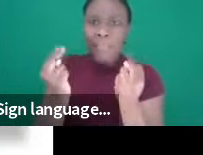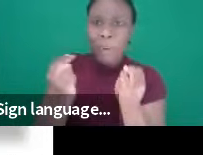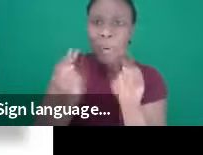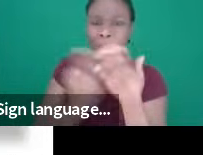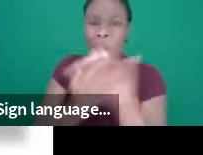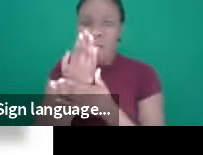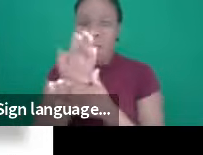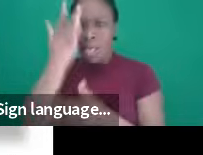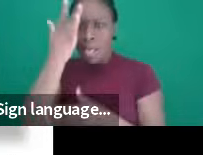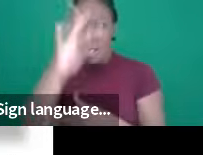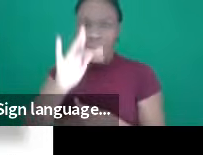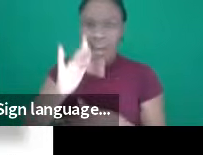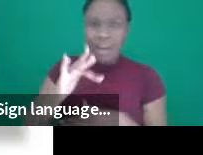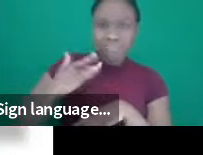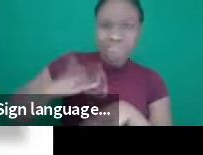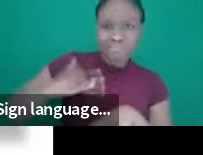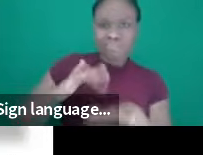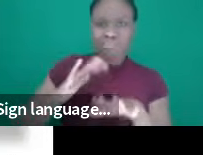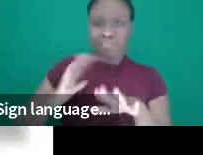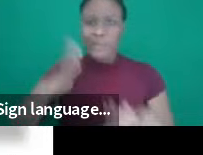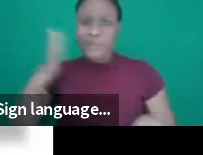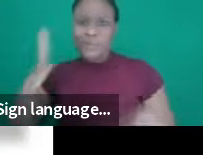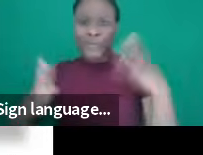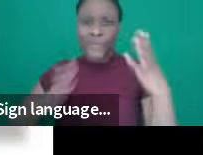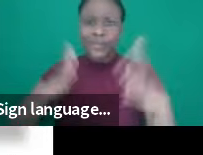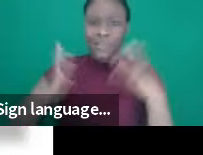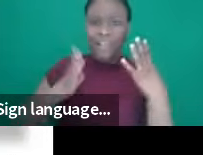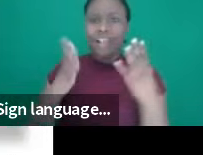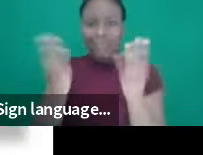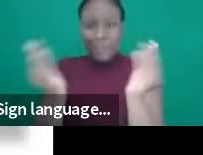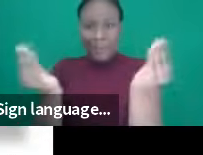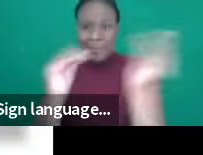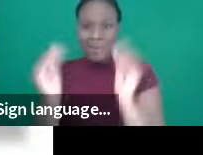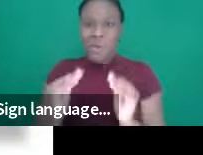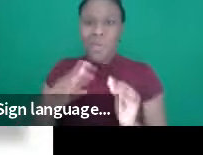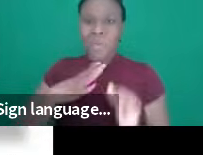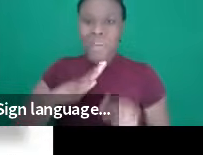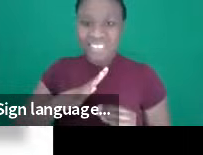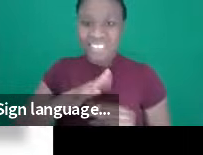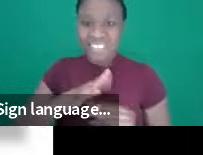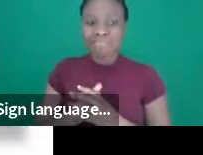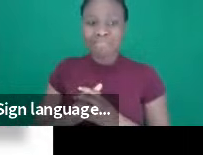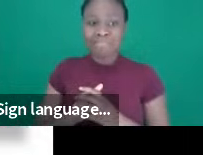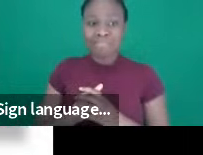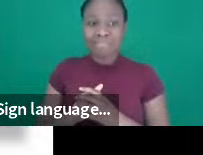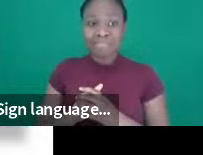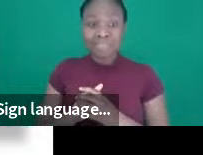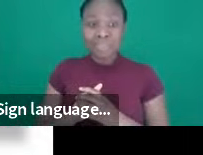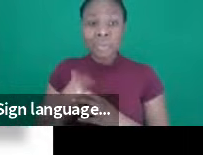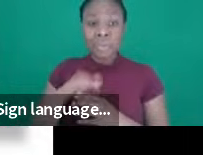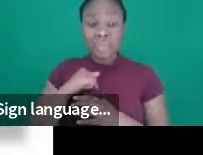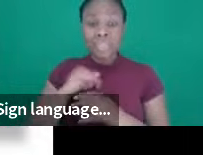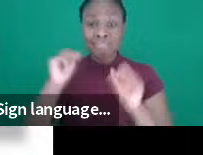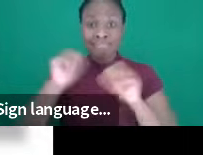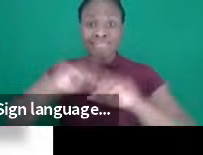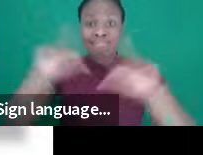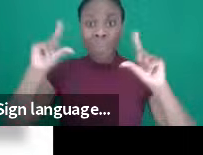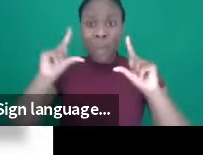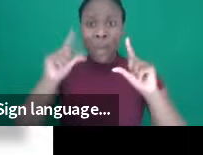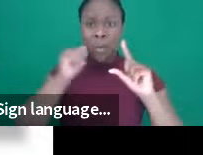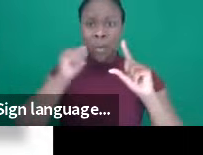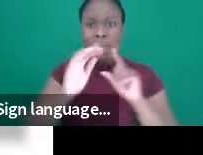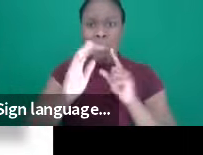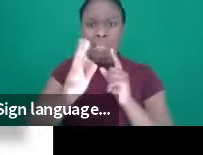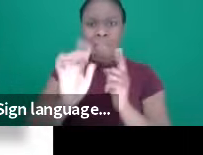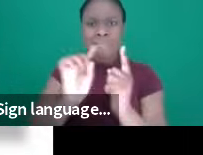our contact center and branch operation channels, where we've taken cognizance on our interactions with you